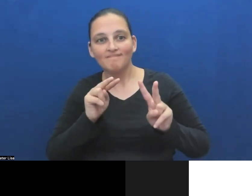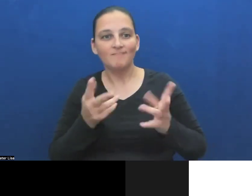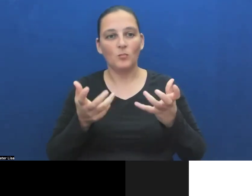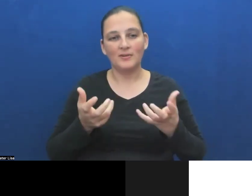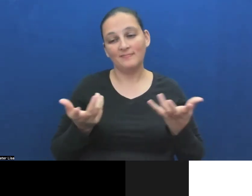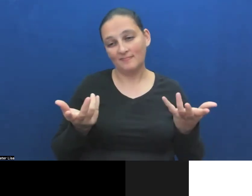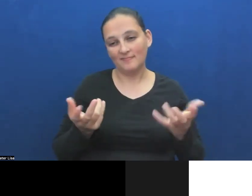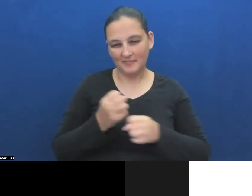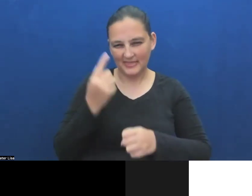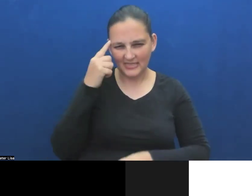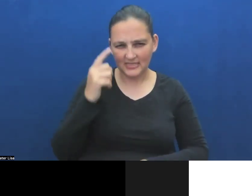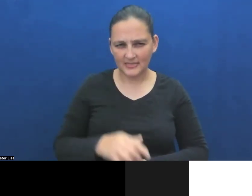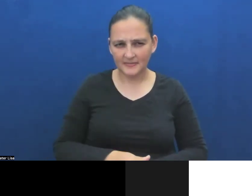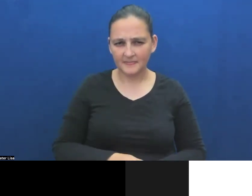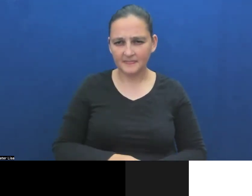sense.